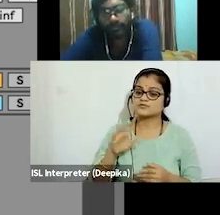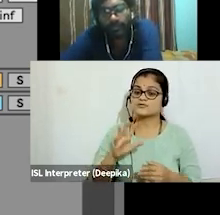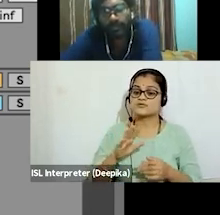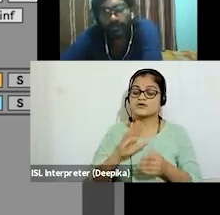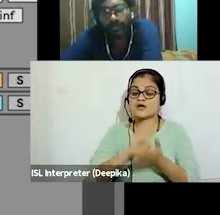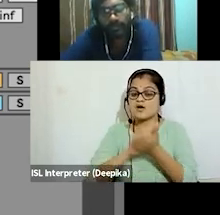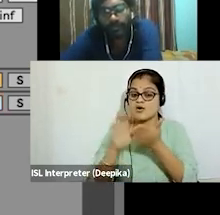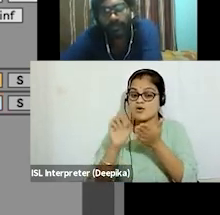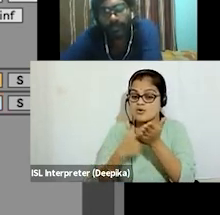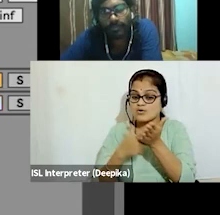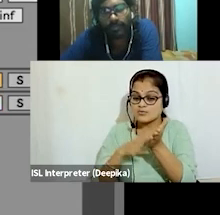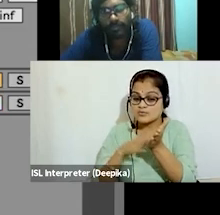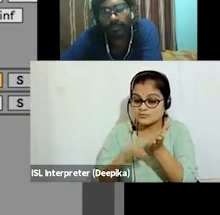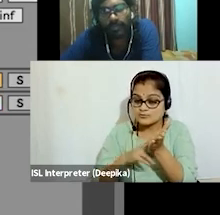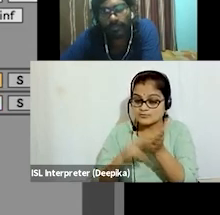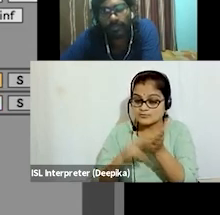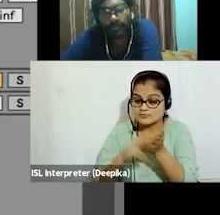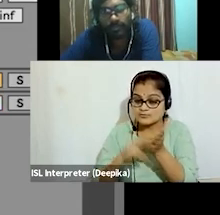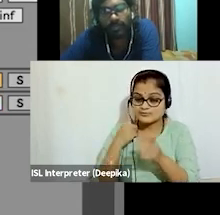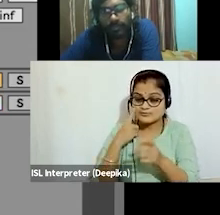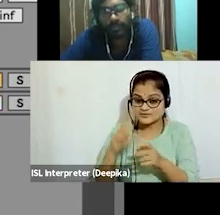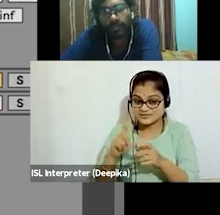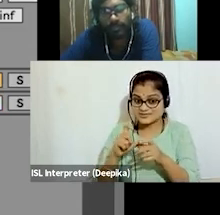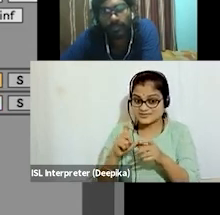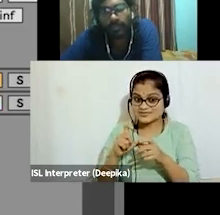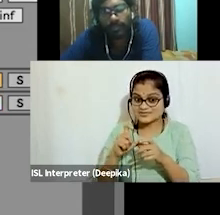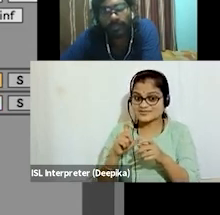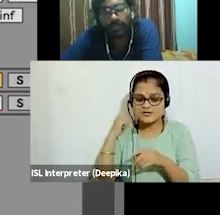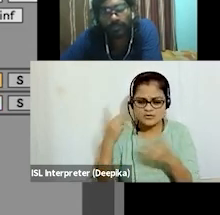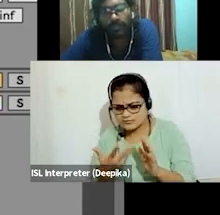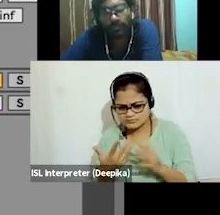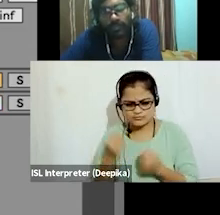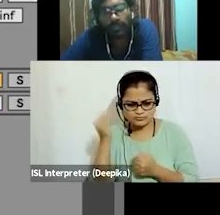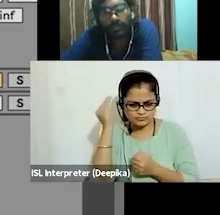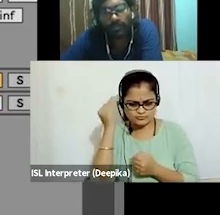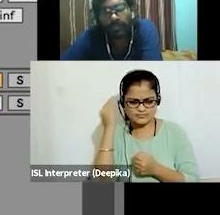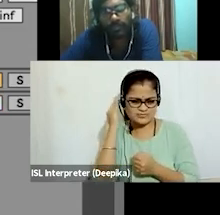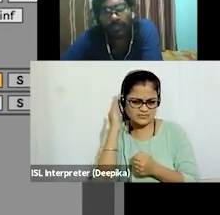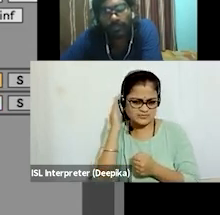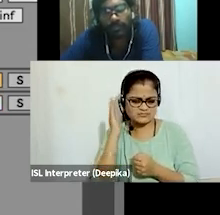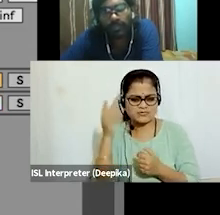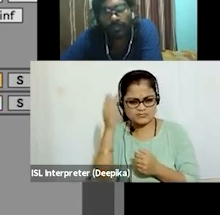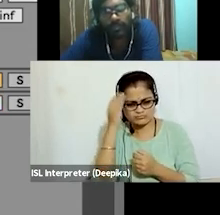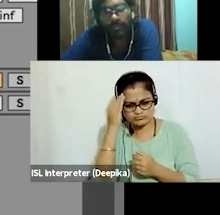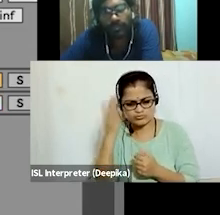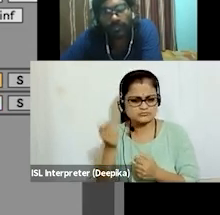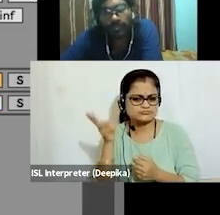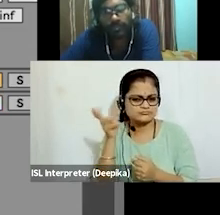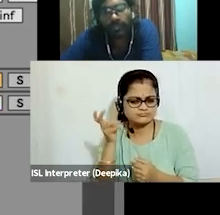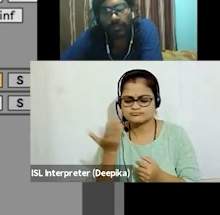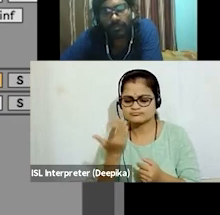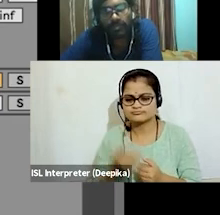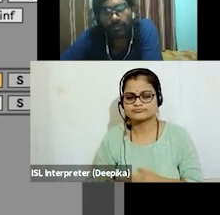harmonic key things that you did, just so we can understand exactly what's going on there. Okay, I'm just playing the E.